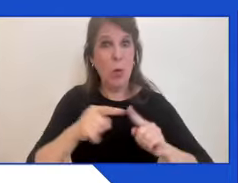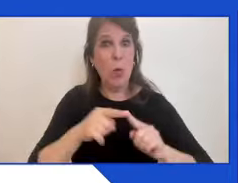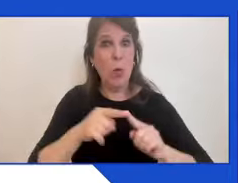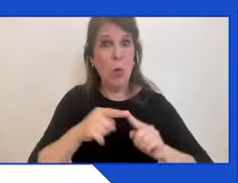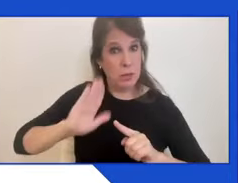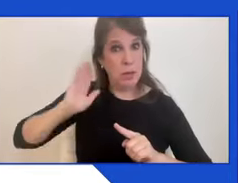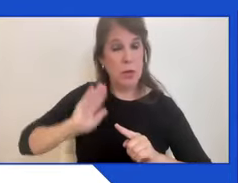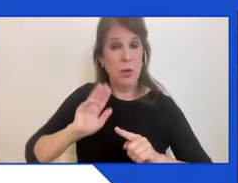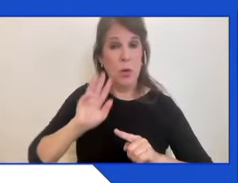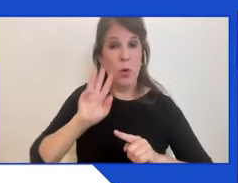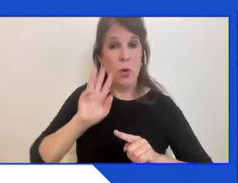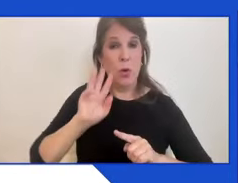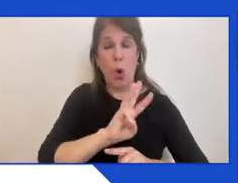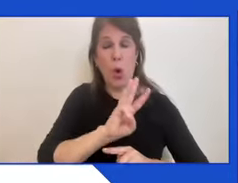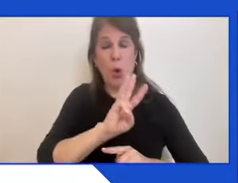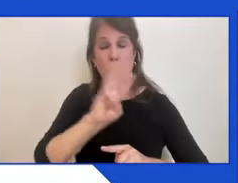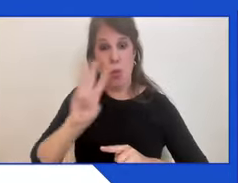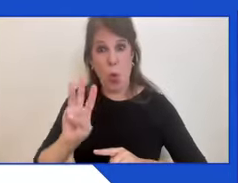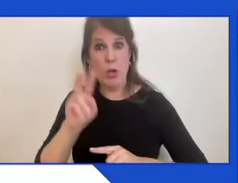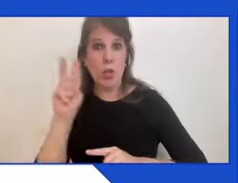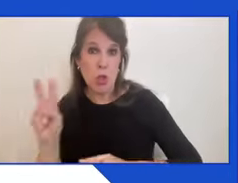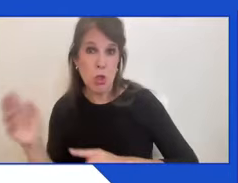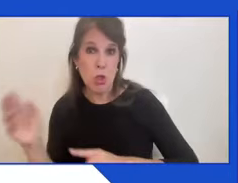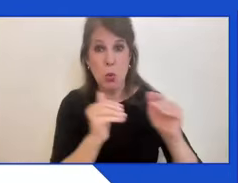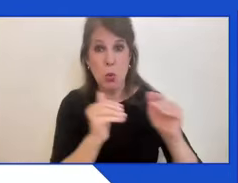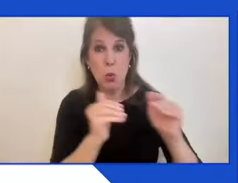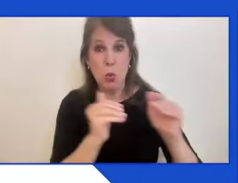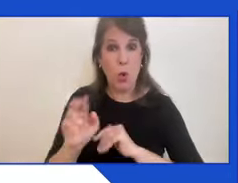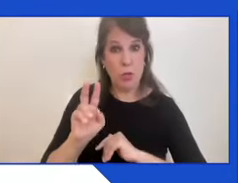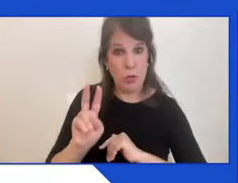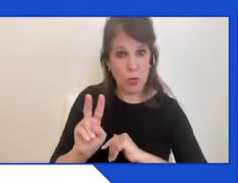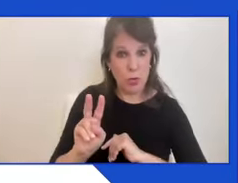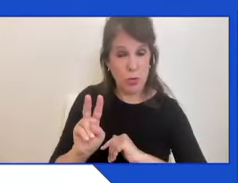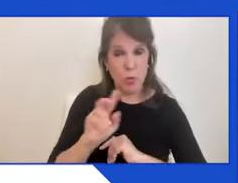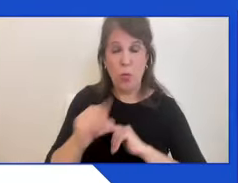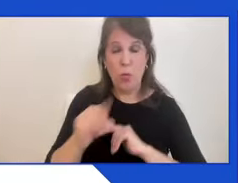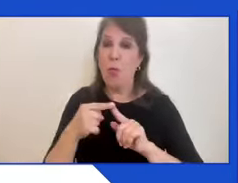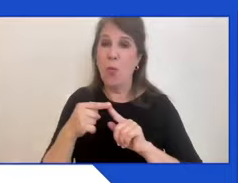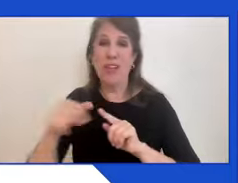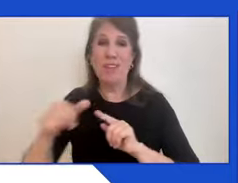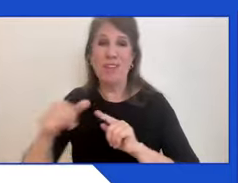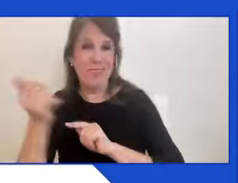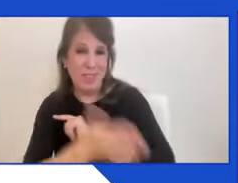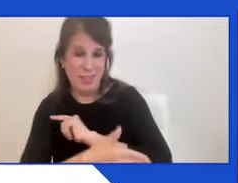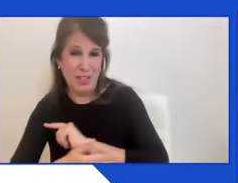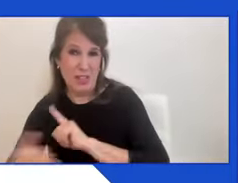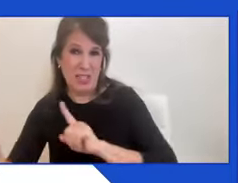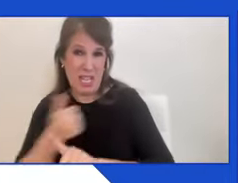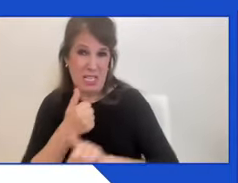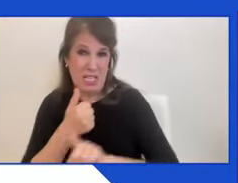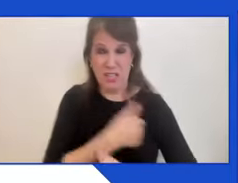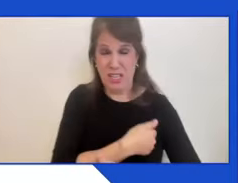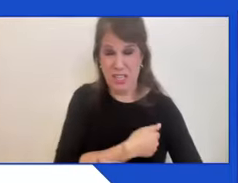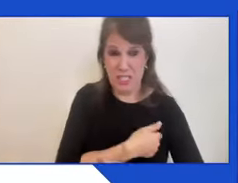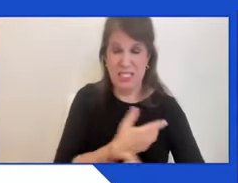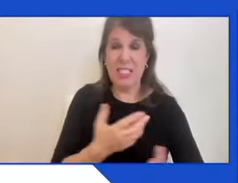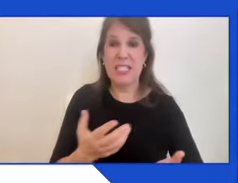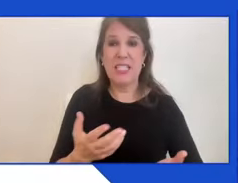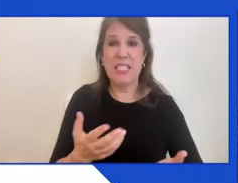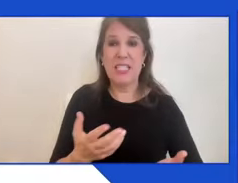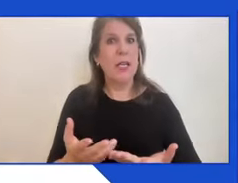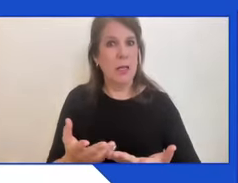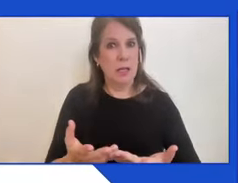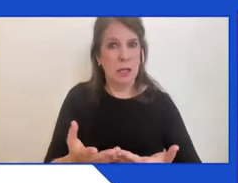War II, victory was our only aim, and Israel should be afforded that same